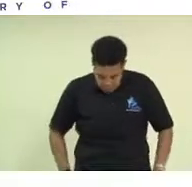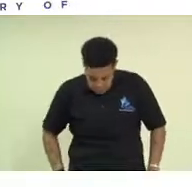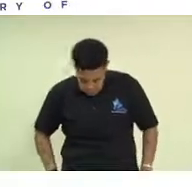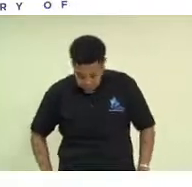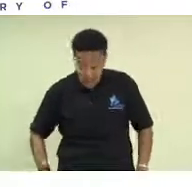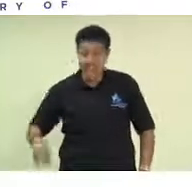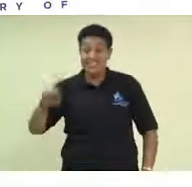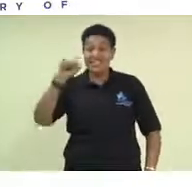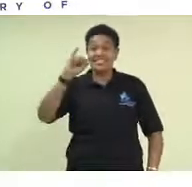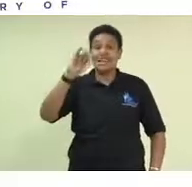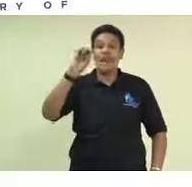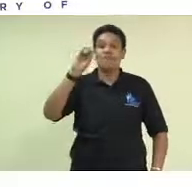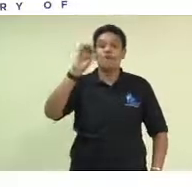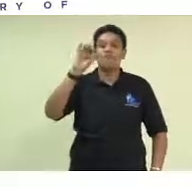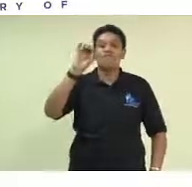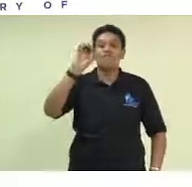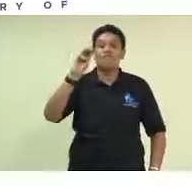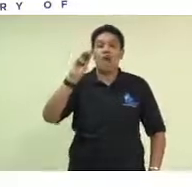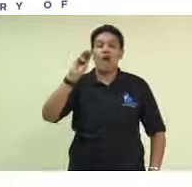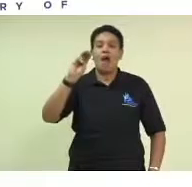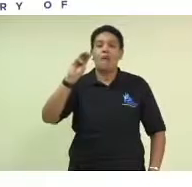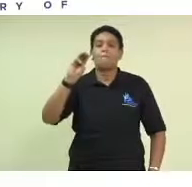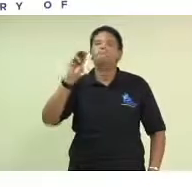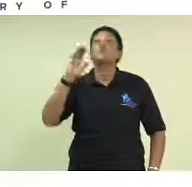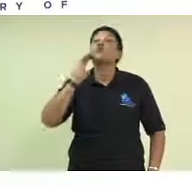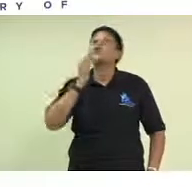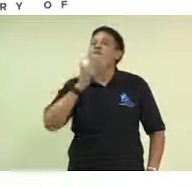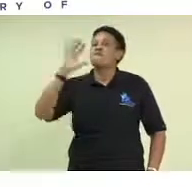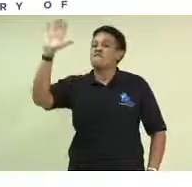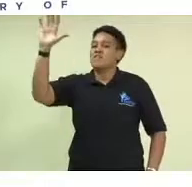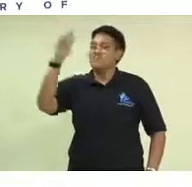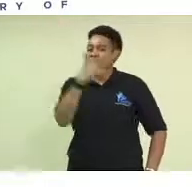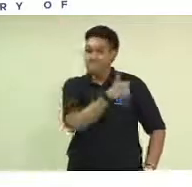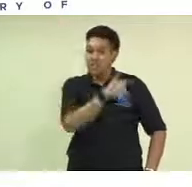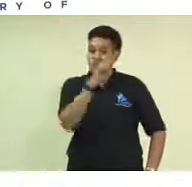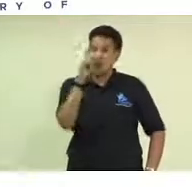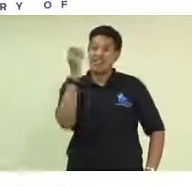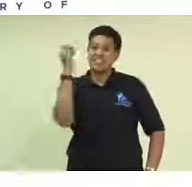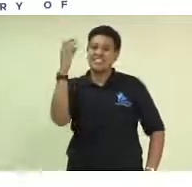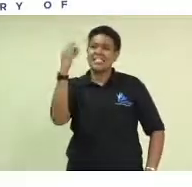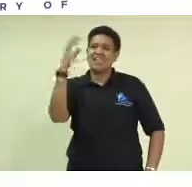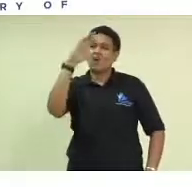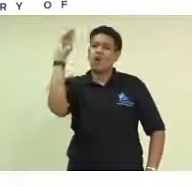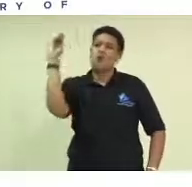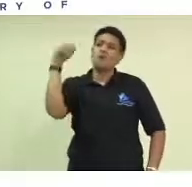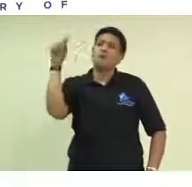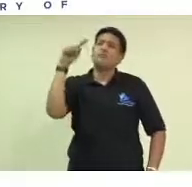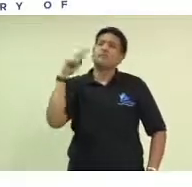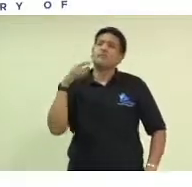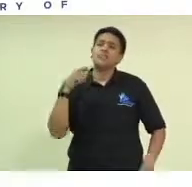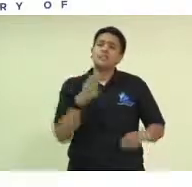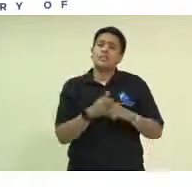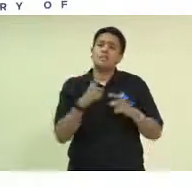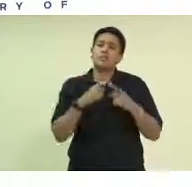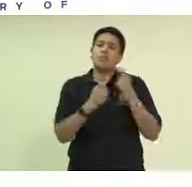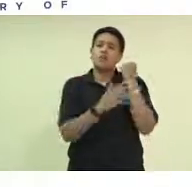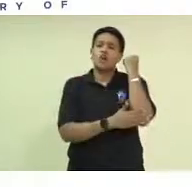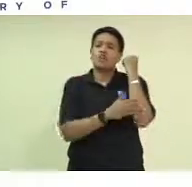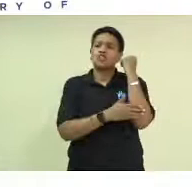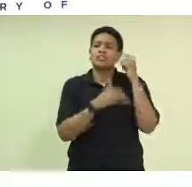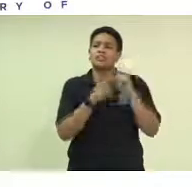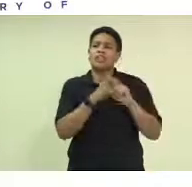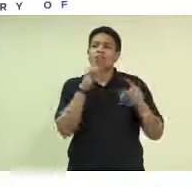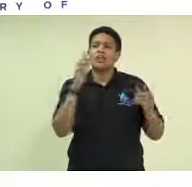question, Sinopharm is one of several companies and countries that